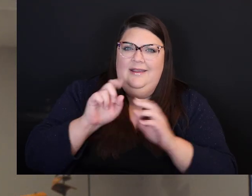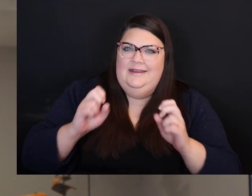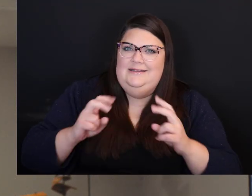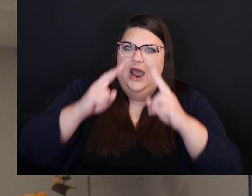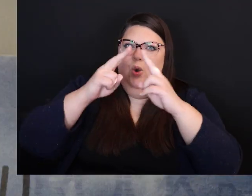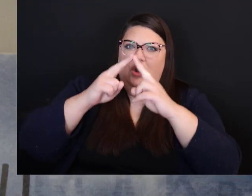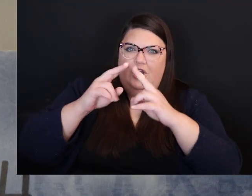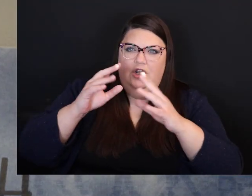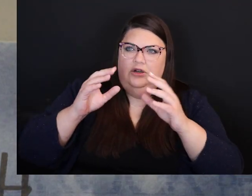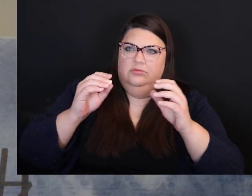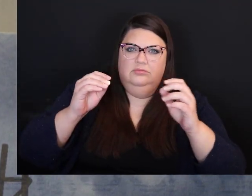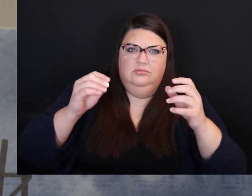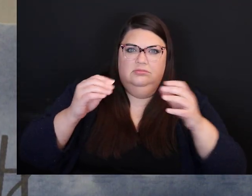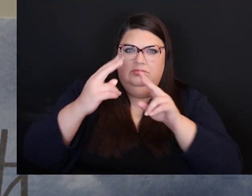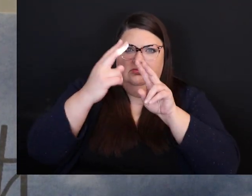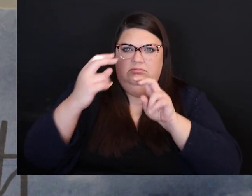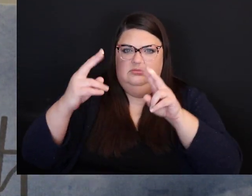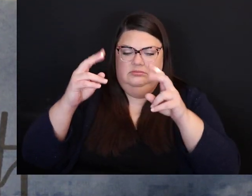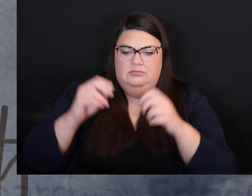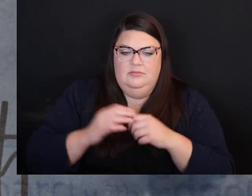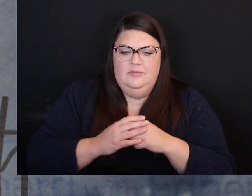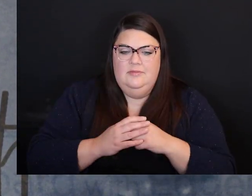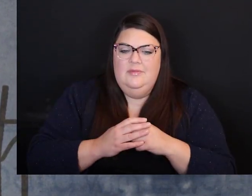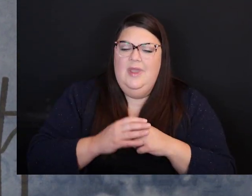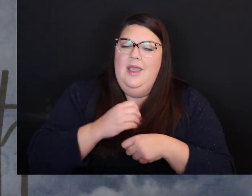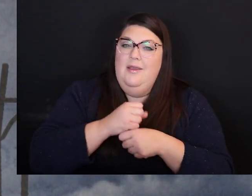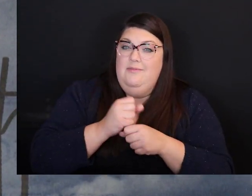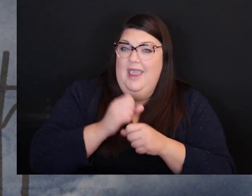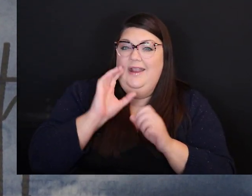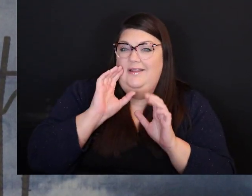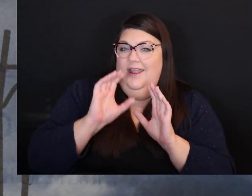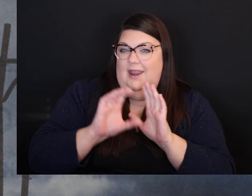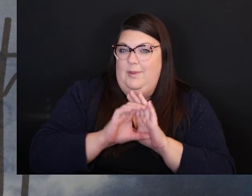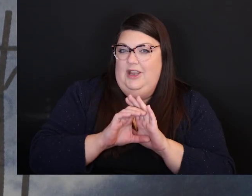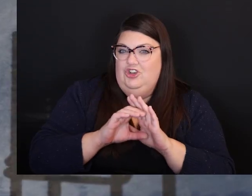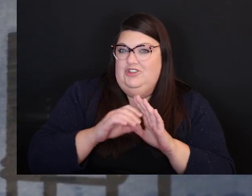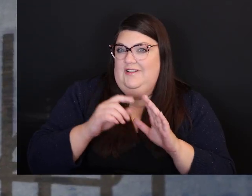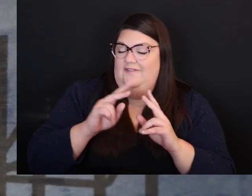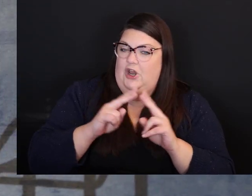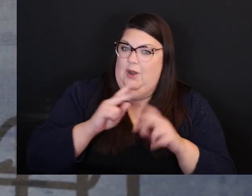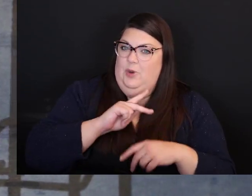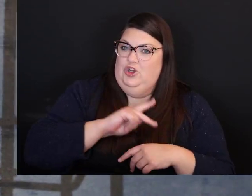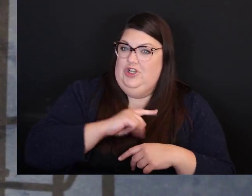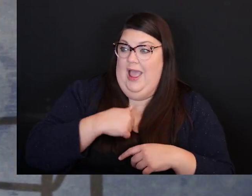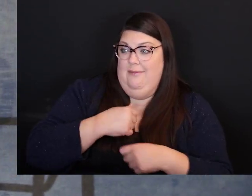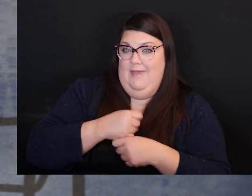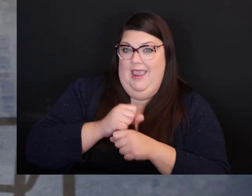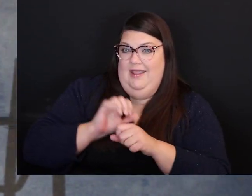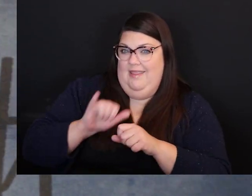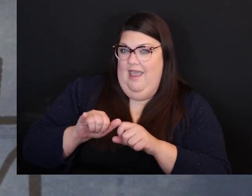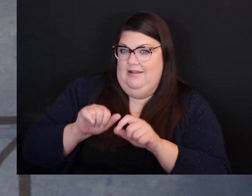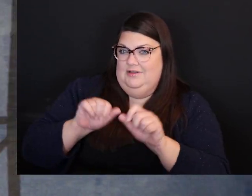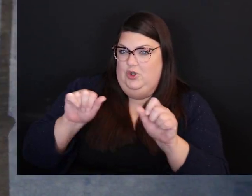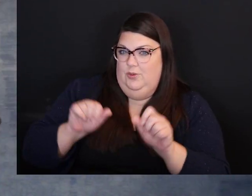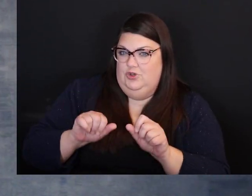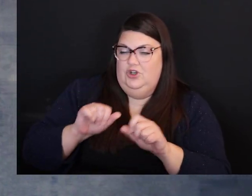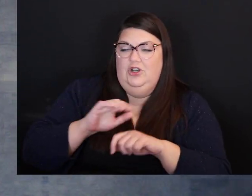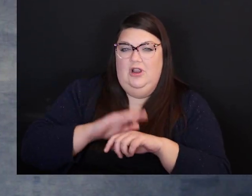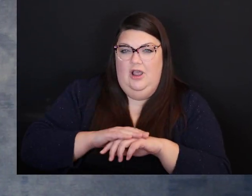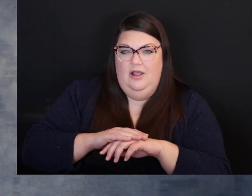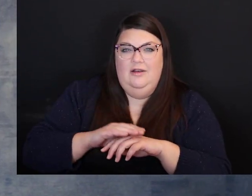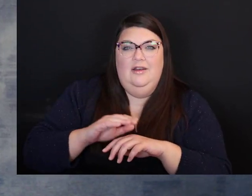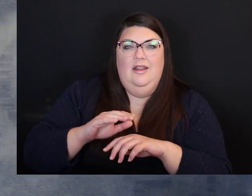ascension. And I made the image, and it's very personal. I made it on the roof of my grandfather's house